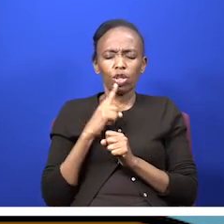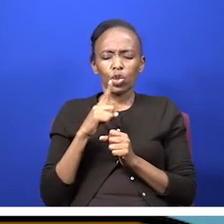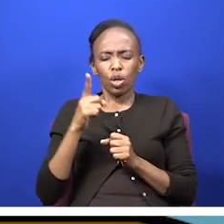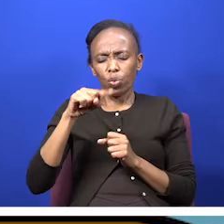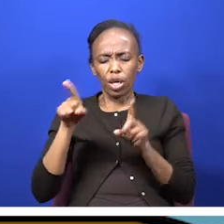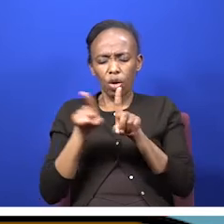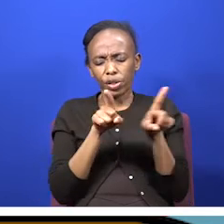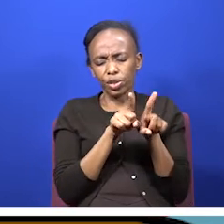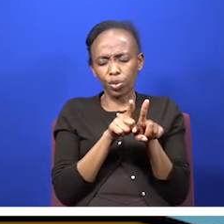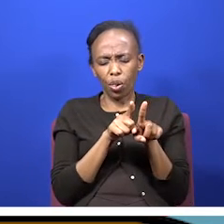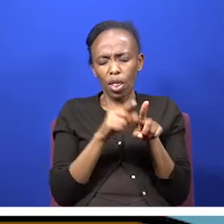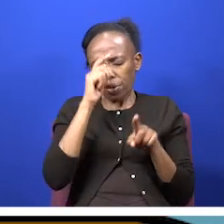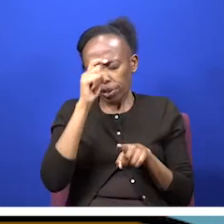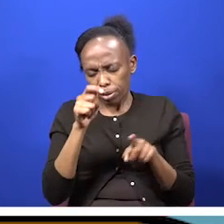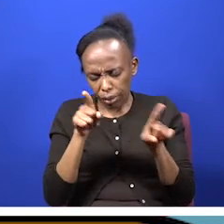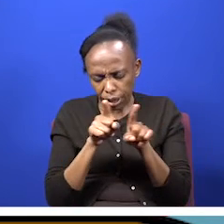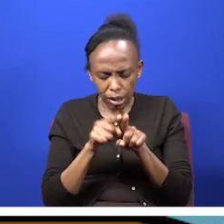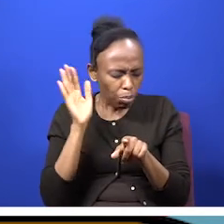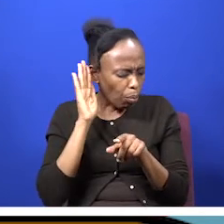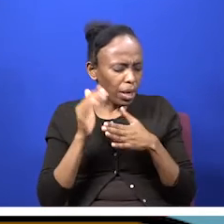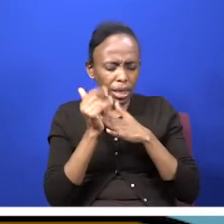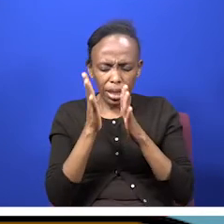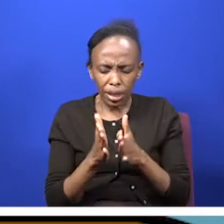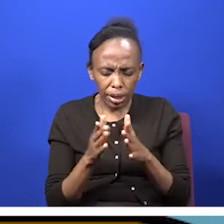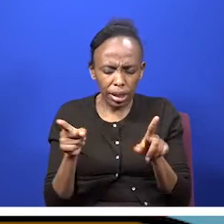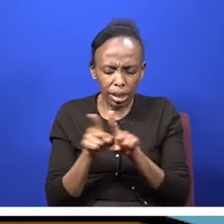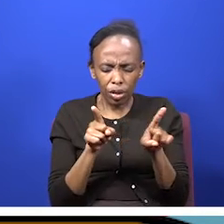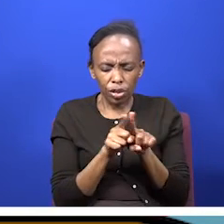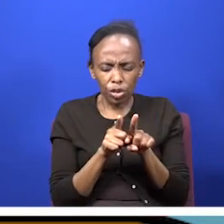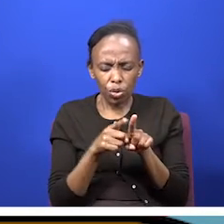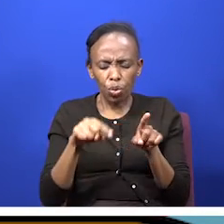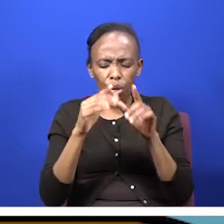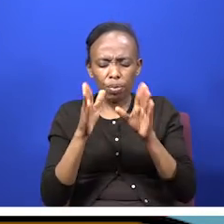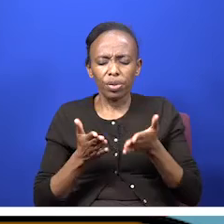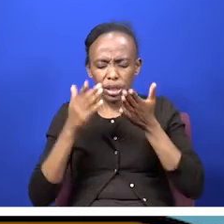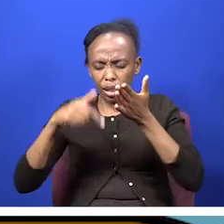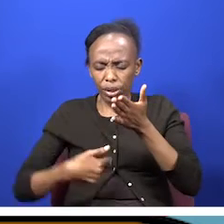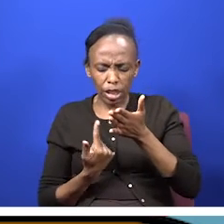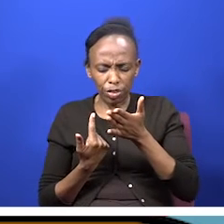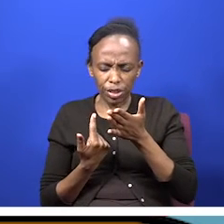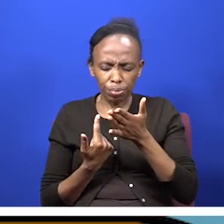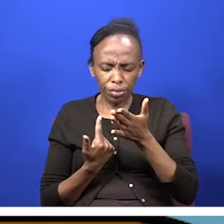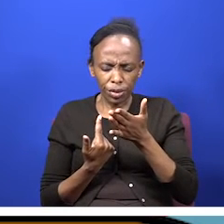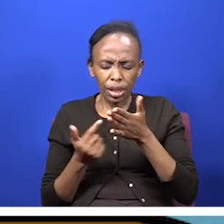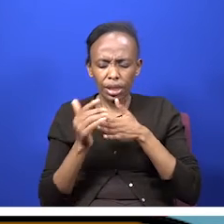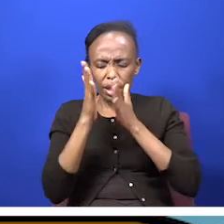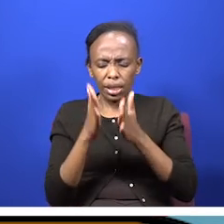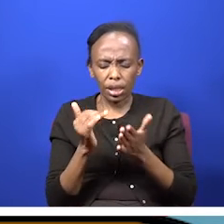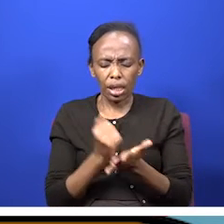to ensure we also respect and obey the law, and also we present ourselves